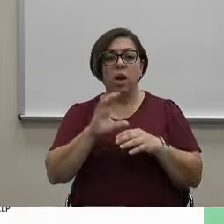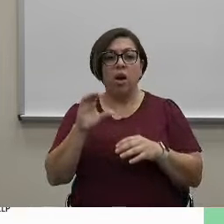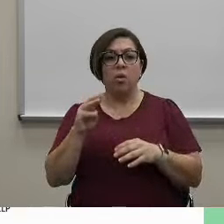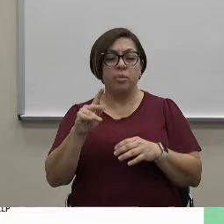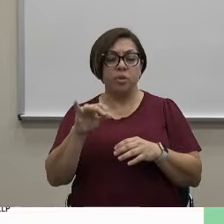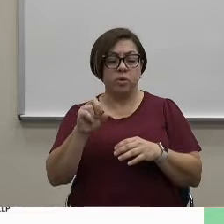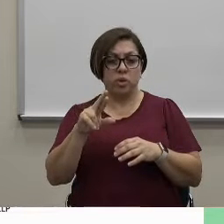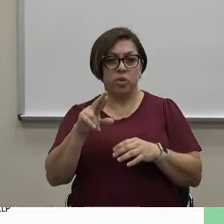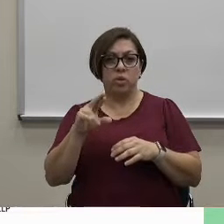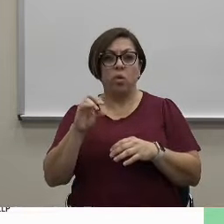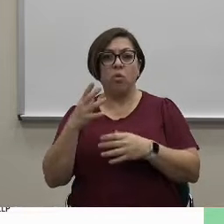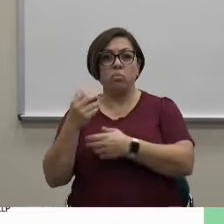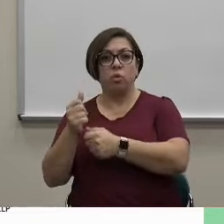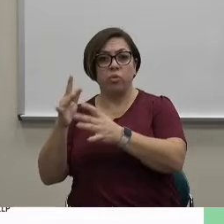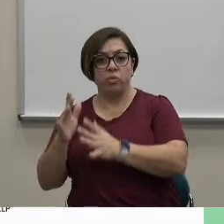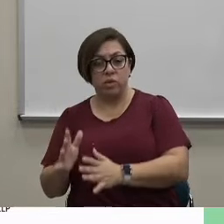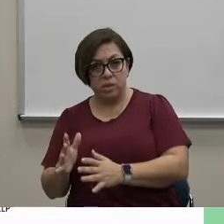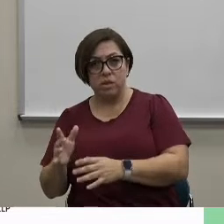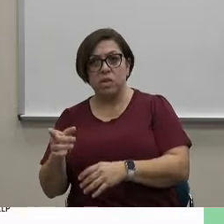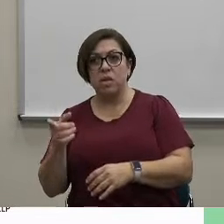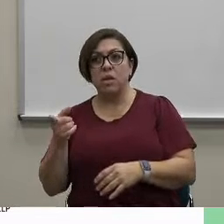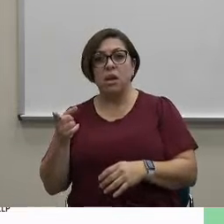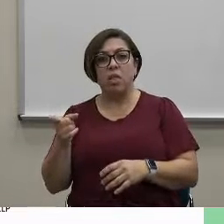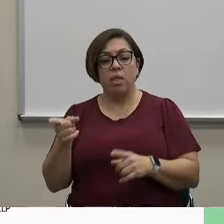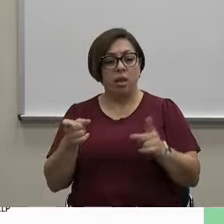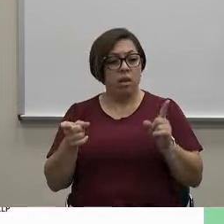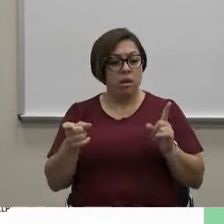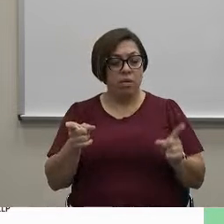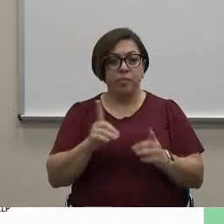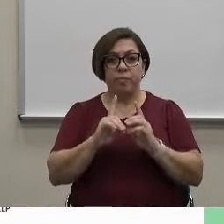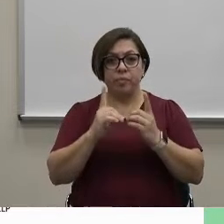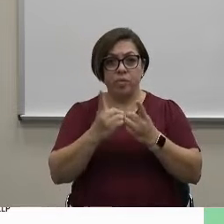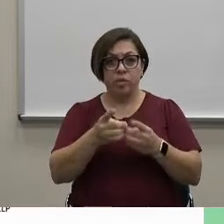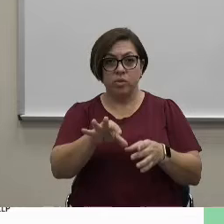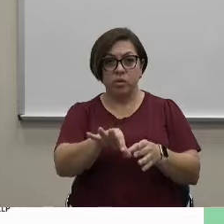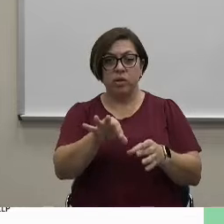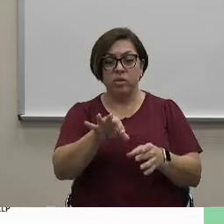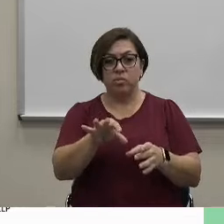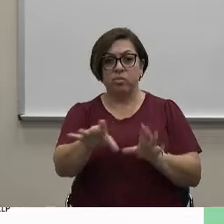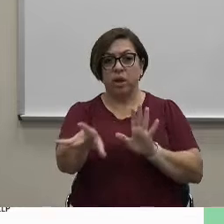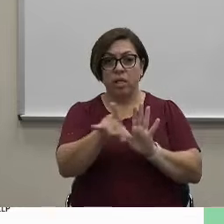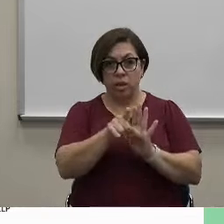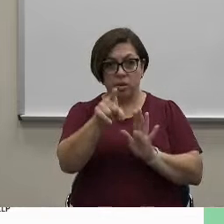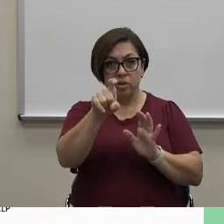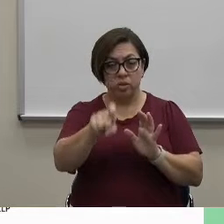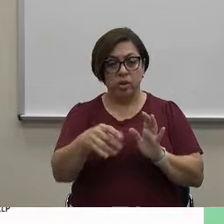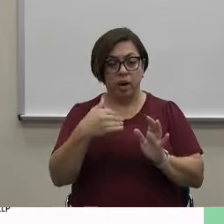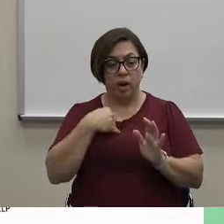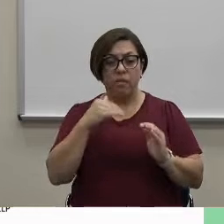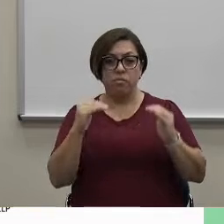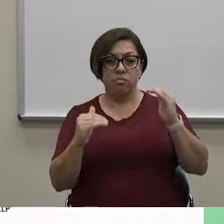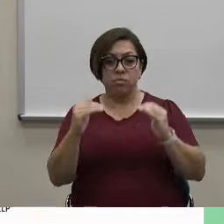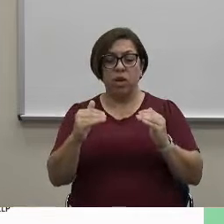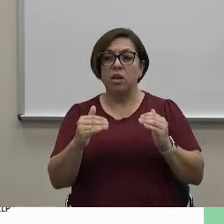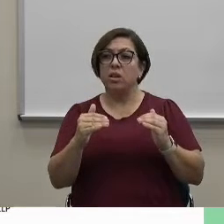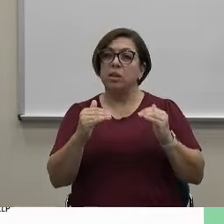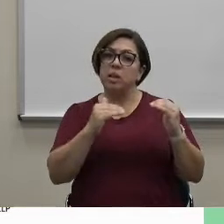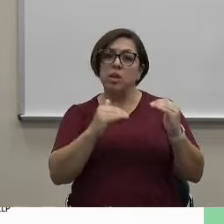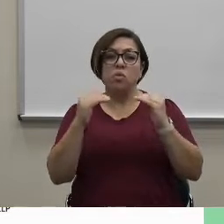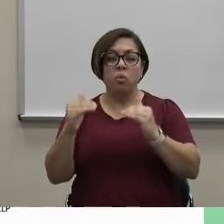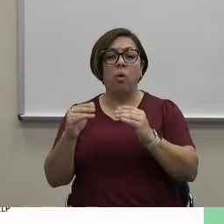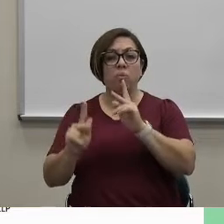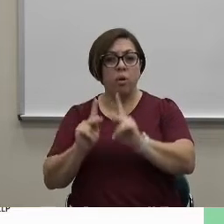member, the districts from which they are elected must have approximately equal population. The reason for that is if you